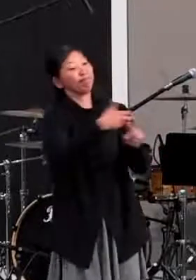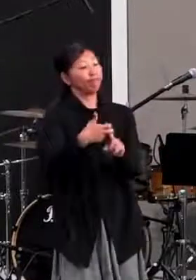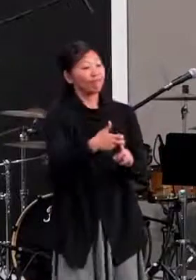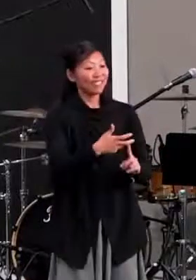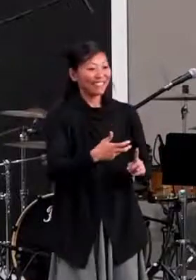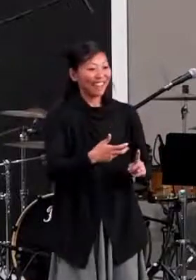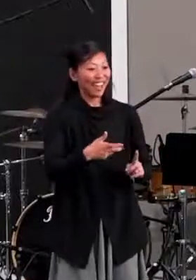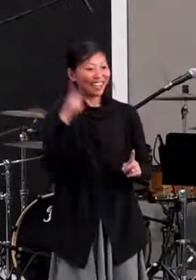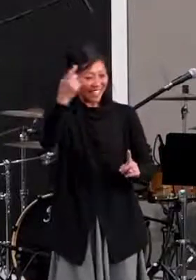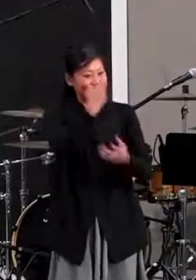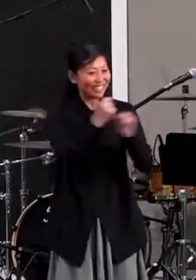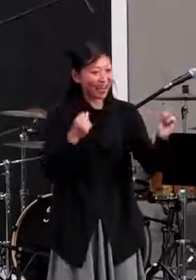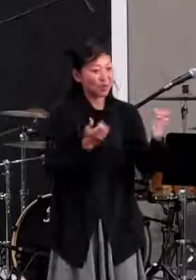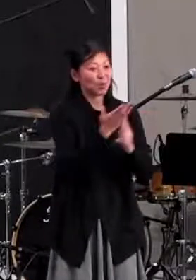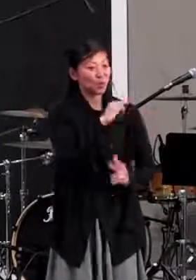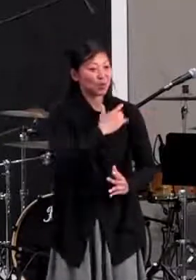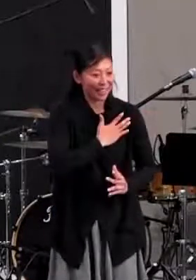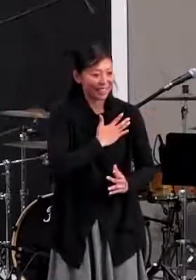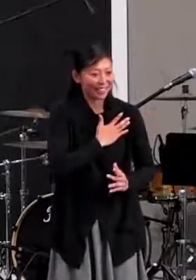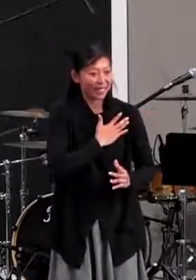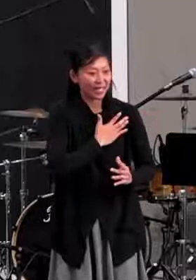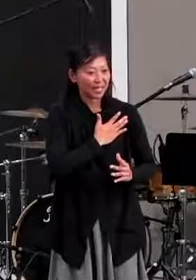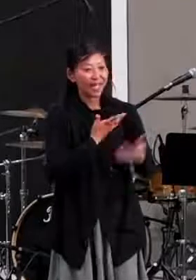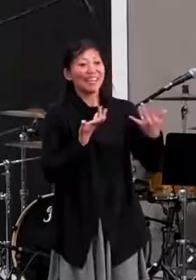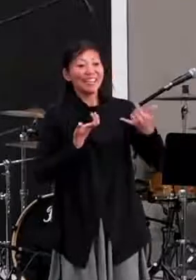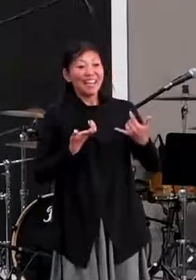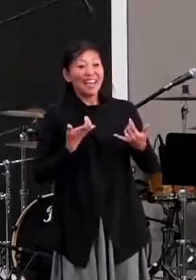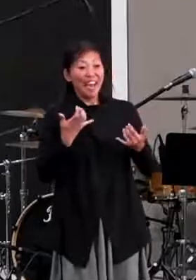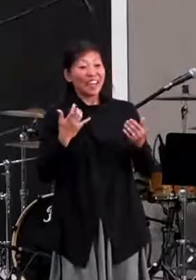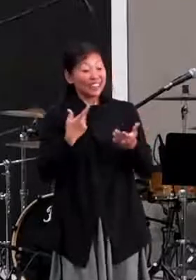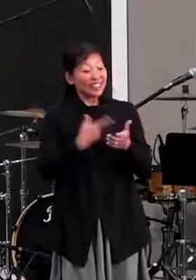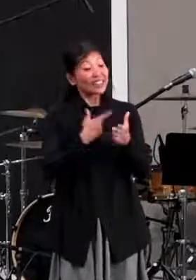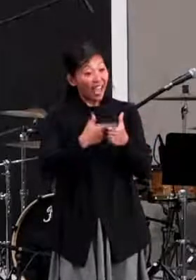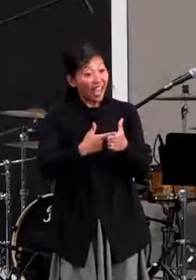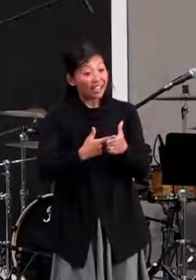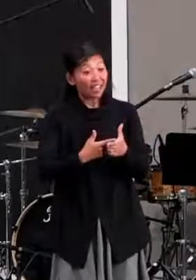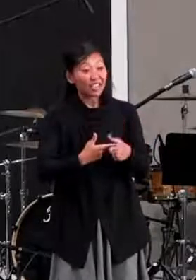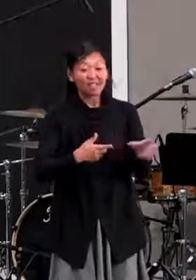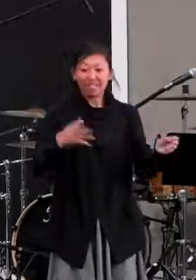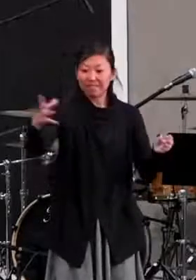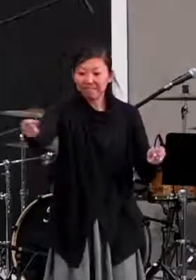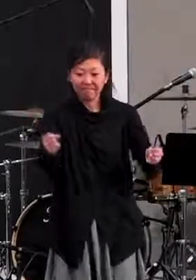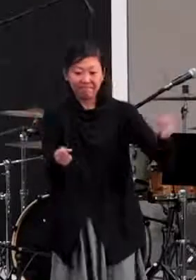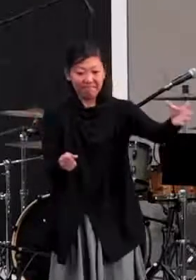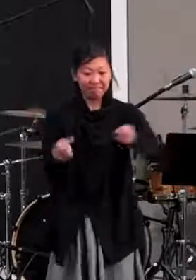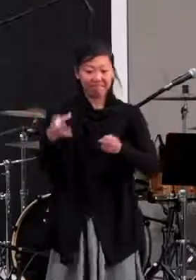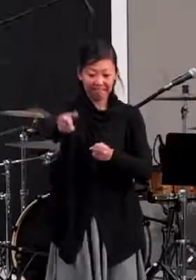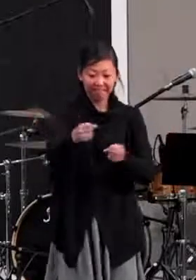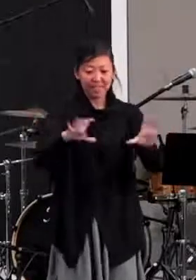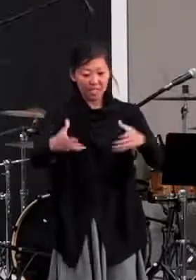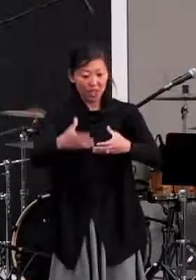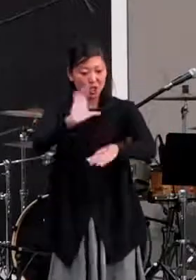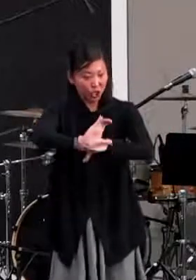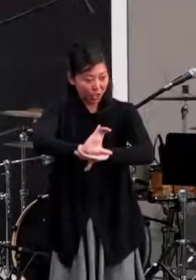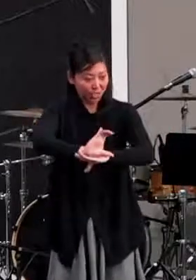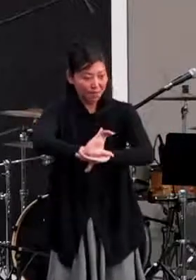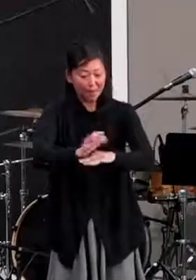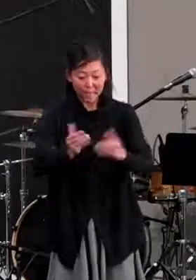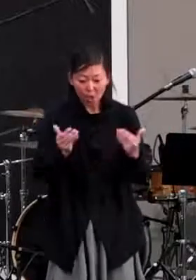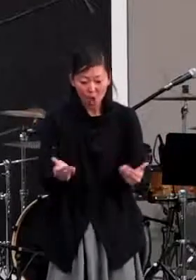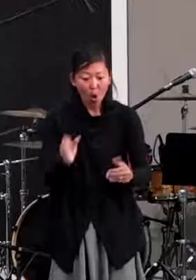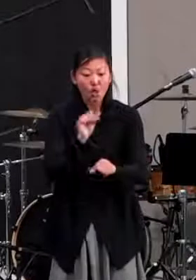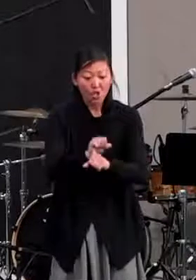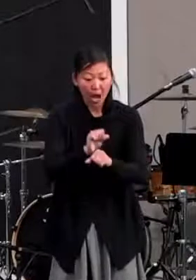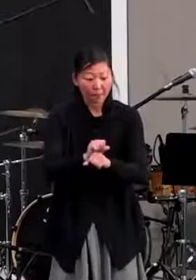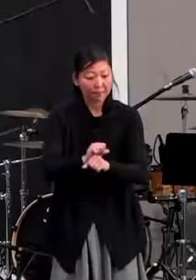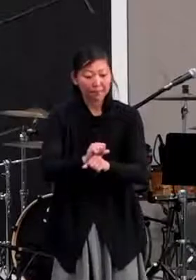together. And sometimes we're shocked when sparks fly. Not only that, but every single person who is a